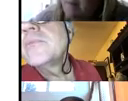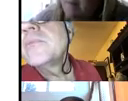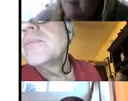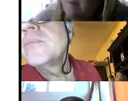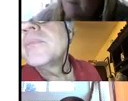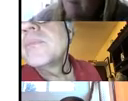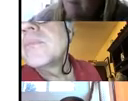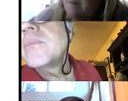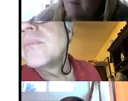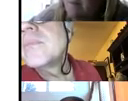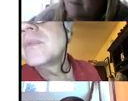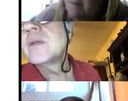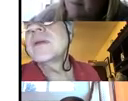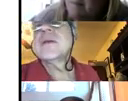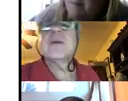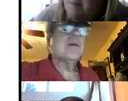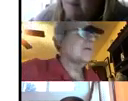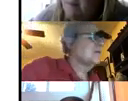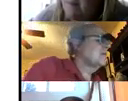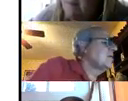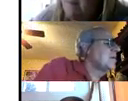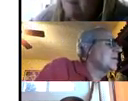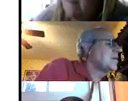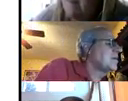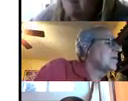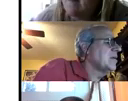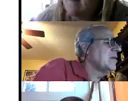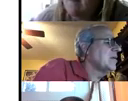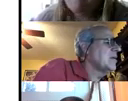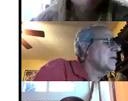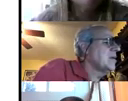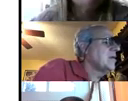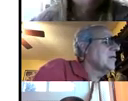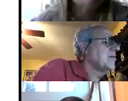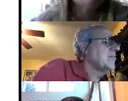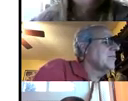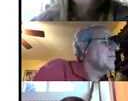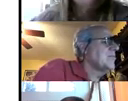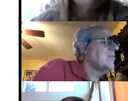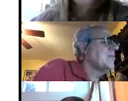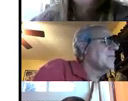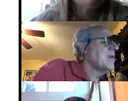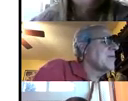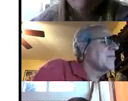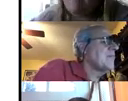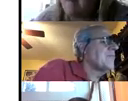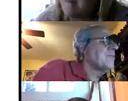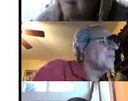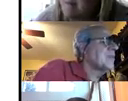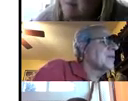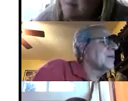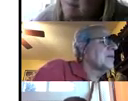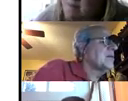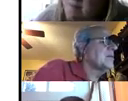going on in the chat between Matthew and Sharon that maybe you would like to address or talk about is